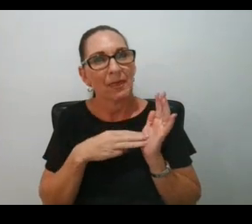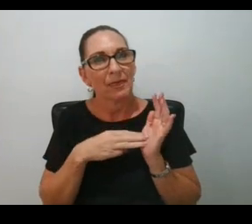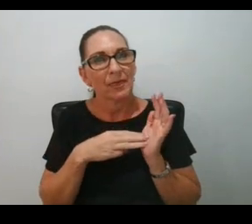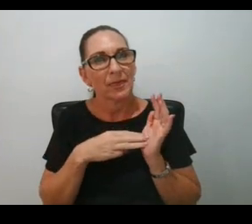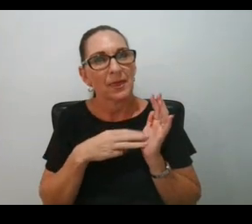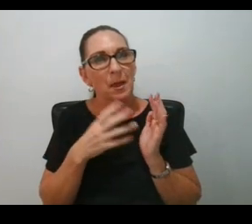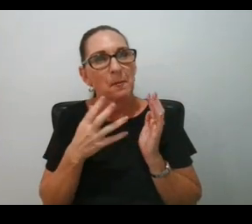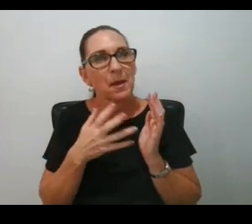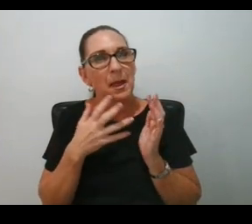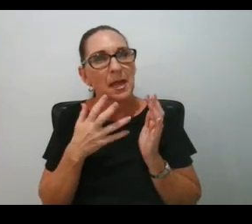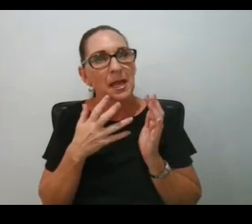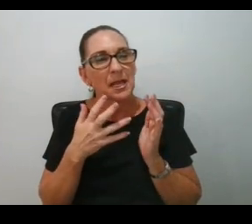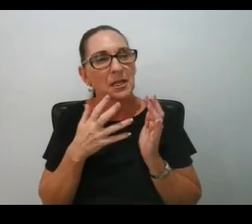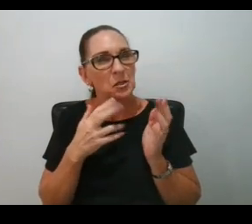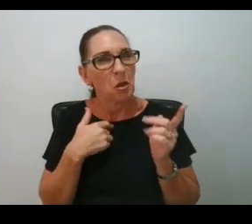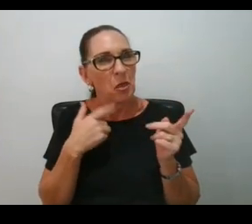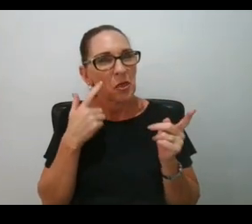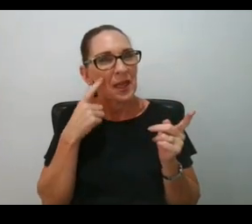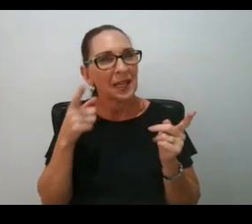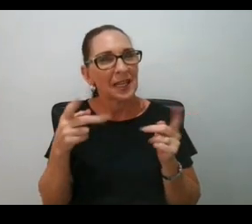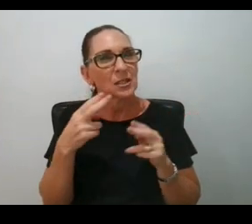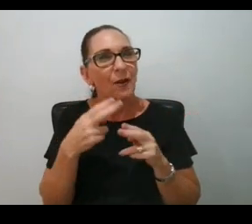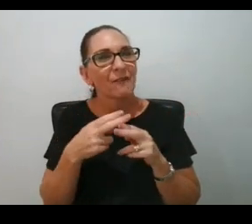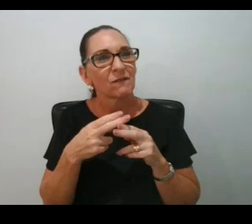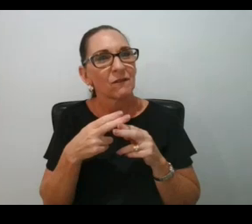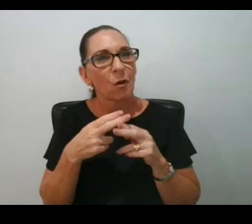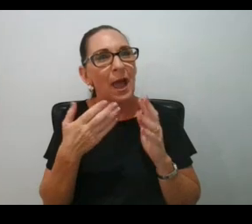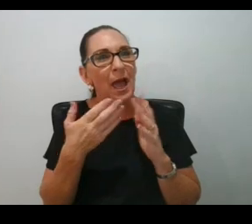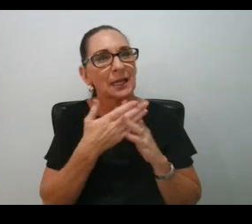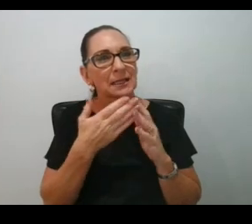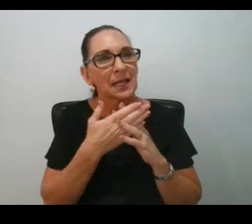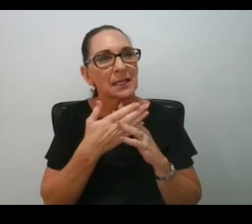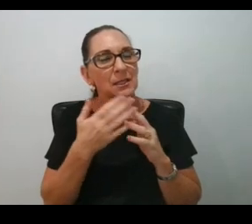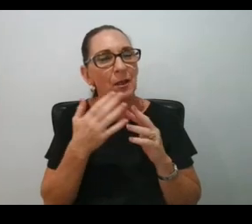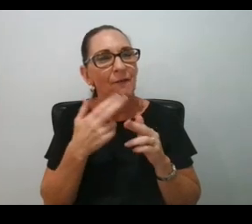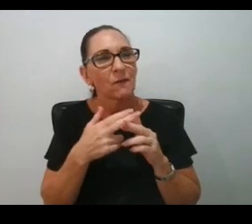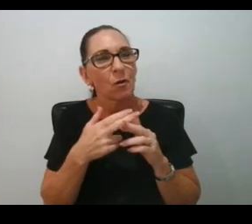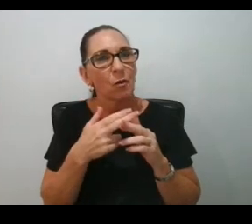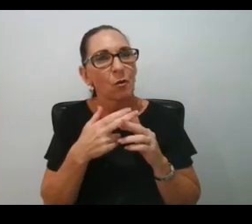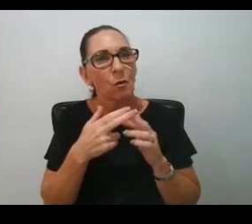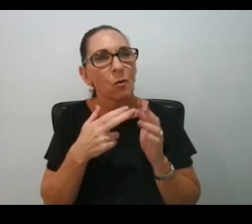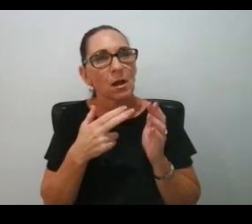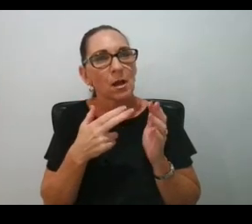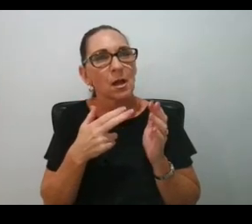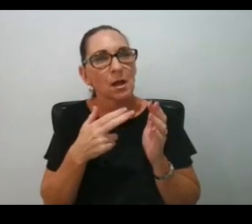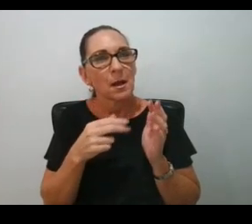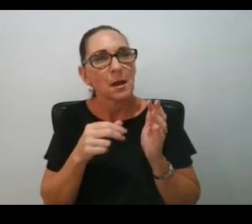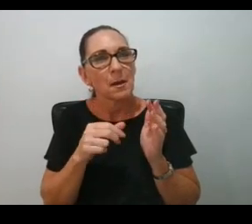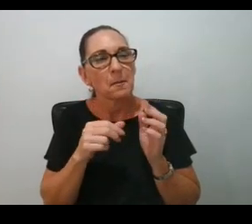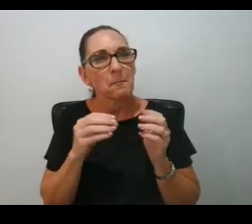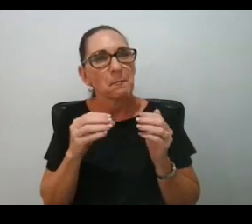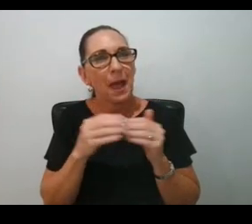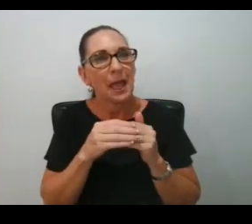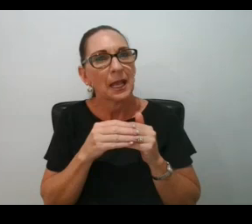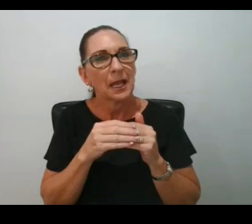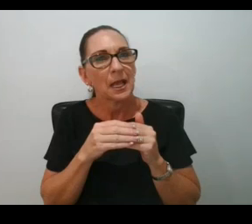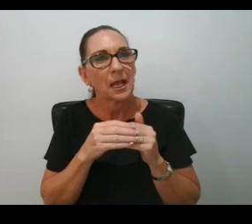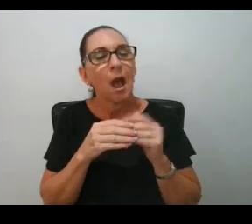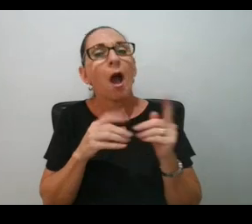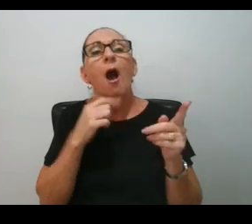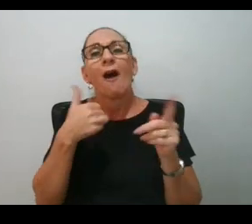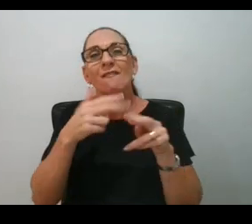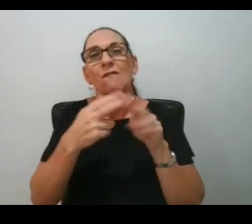I think that's for the NILS access. I'm not 100% sure on that. Oh, to access NILS, thank you for